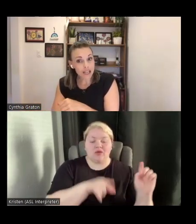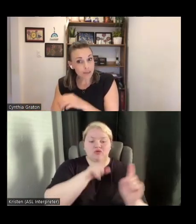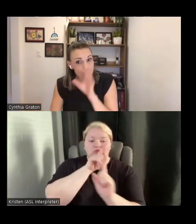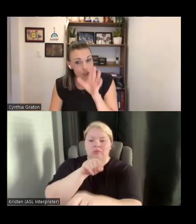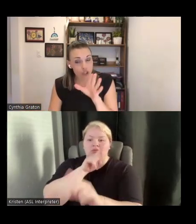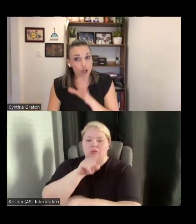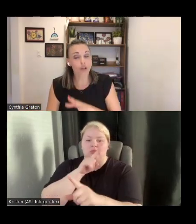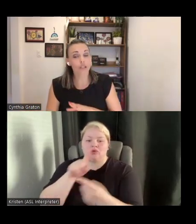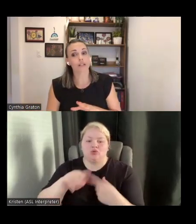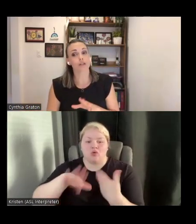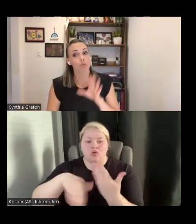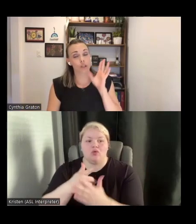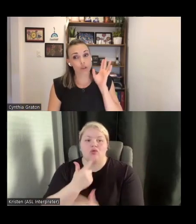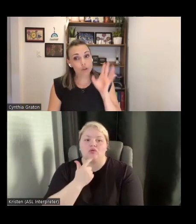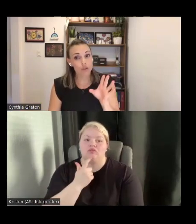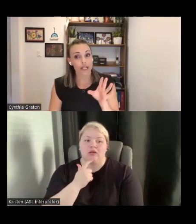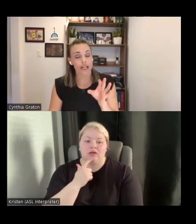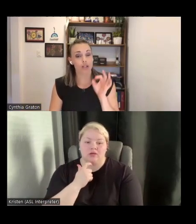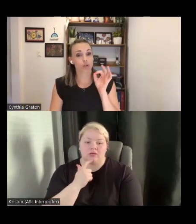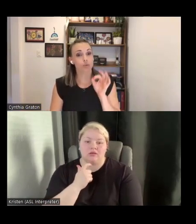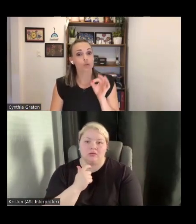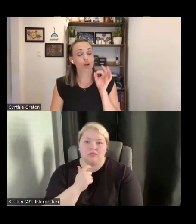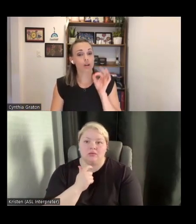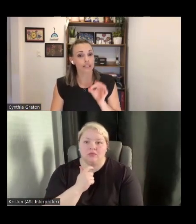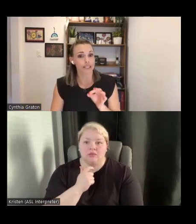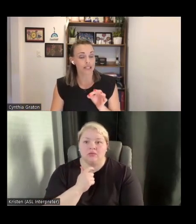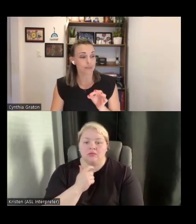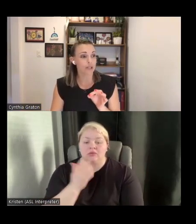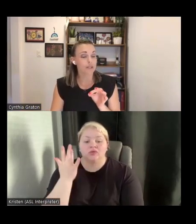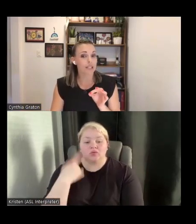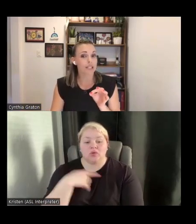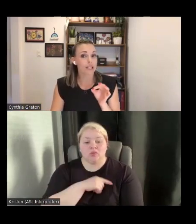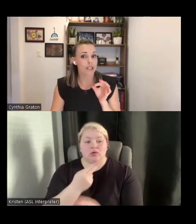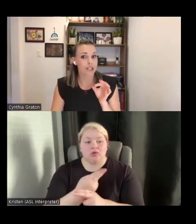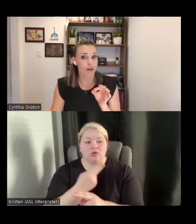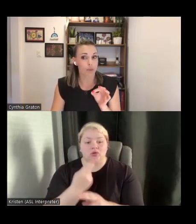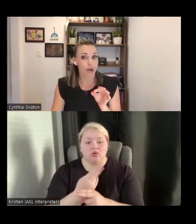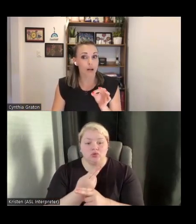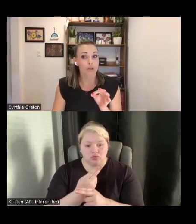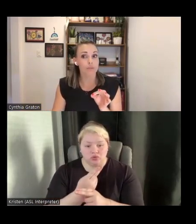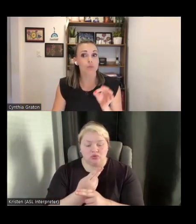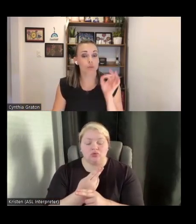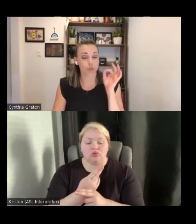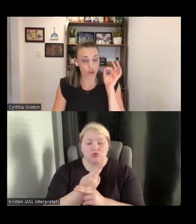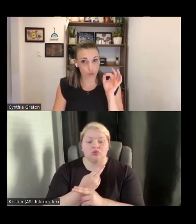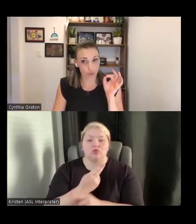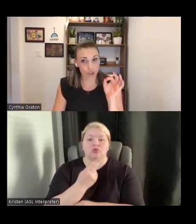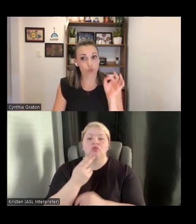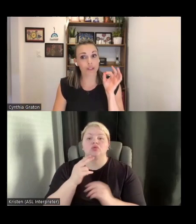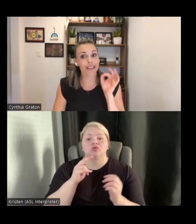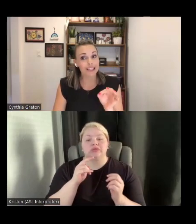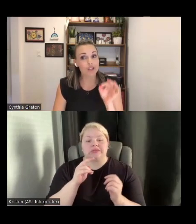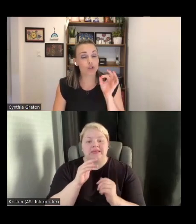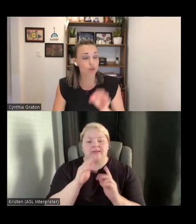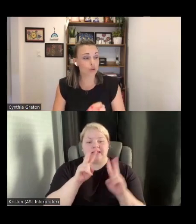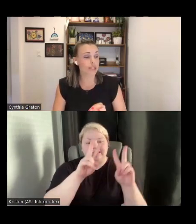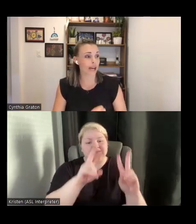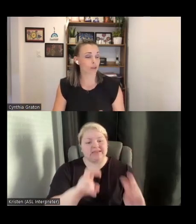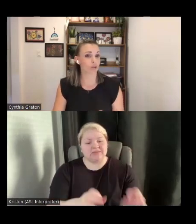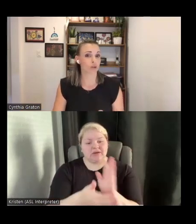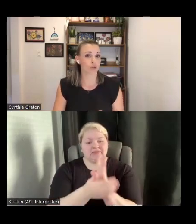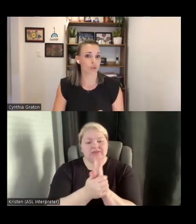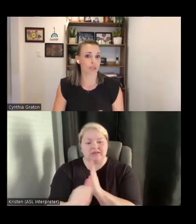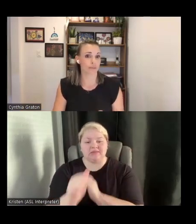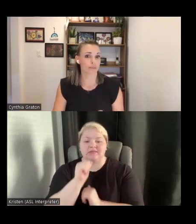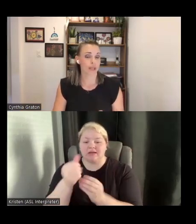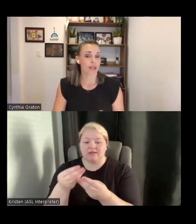And as I mentioned earlier, we utilize a tool called the Assessment of Skills and Unsolved Problems, which we teach schools how